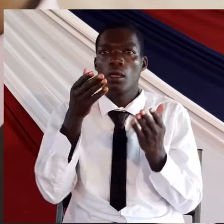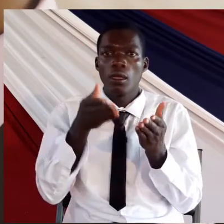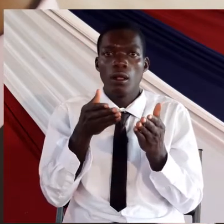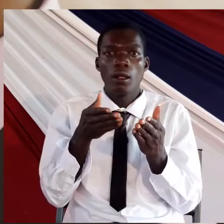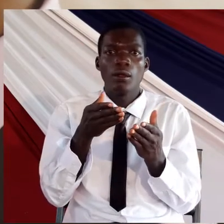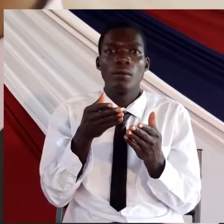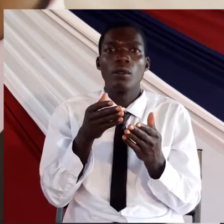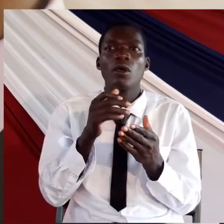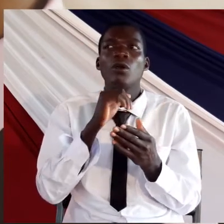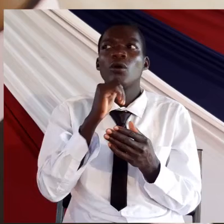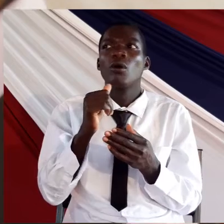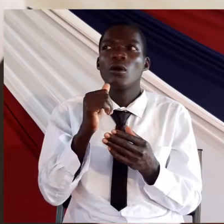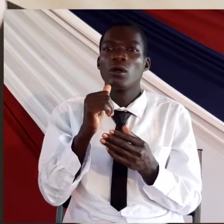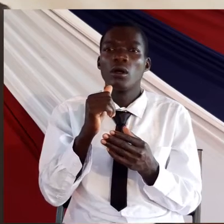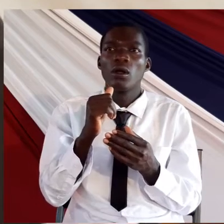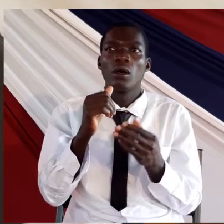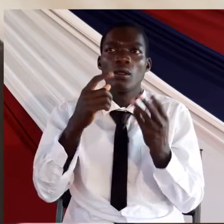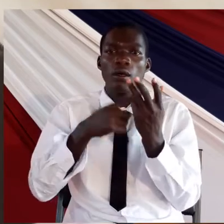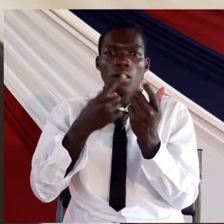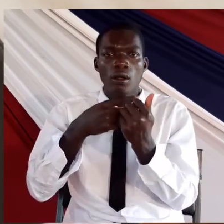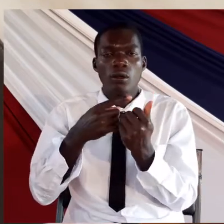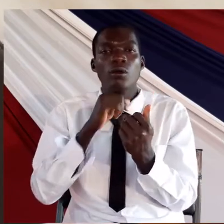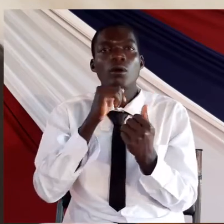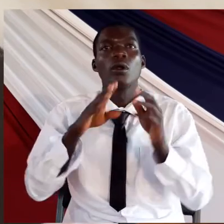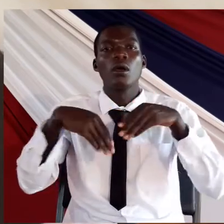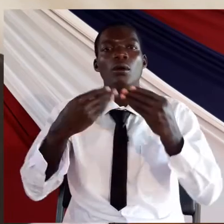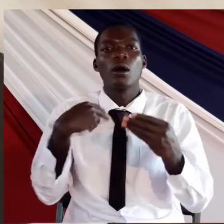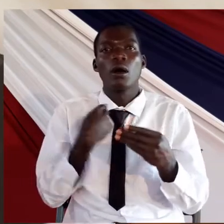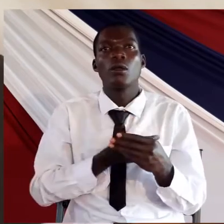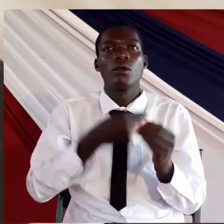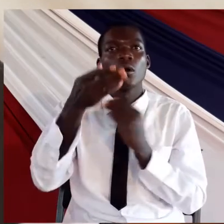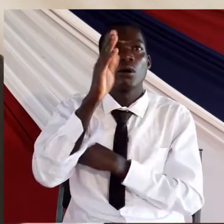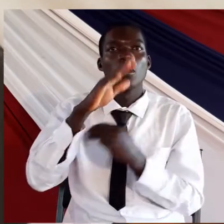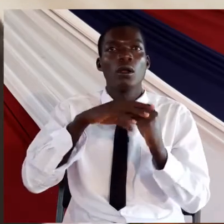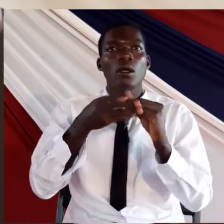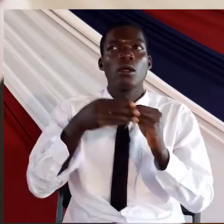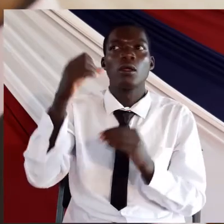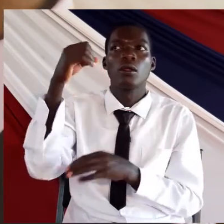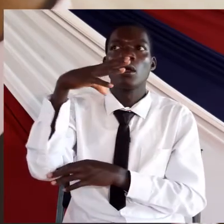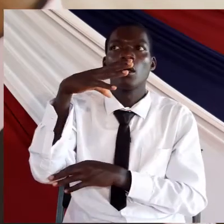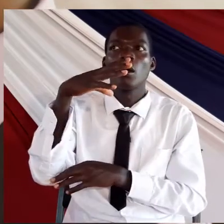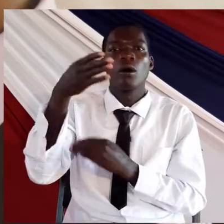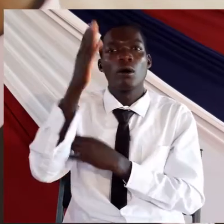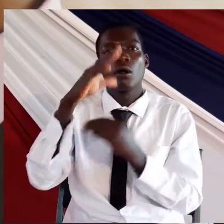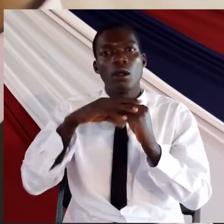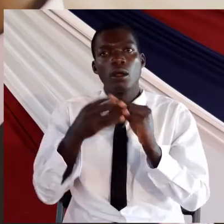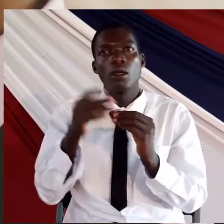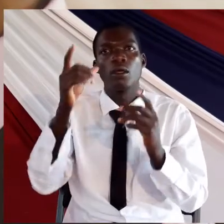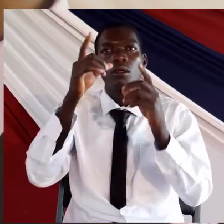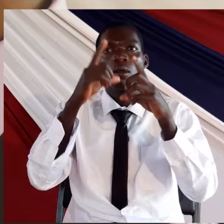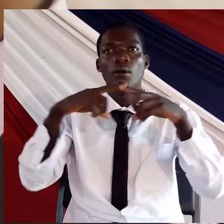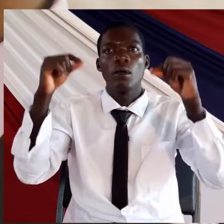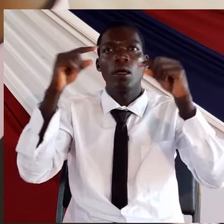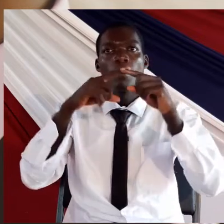he does not, or the account does not give us God created the sun, God created the moon, but